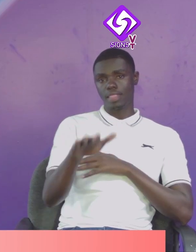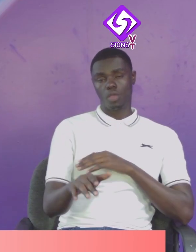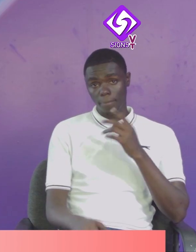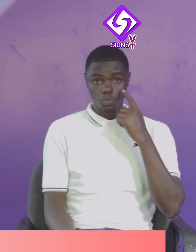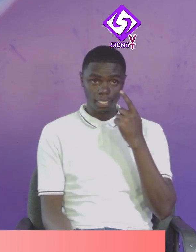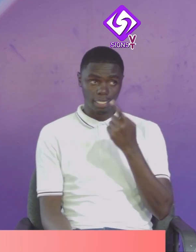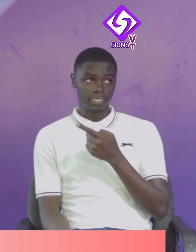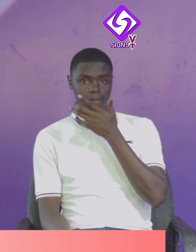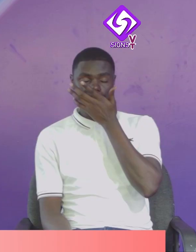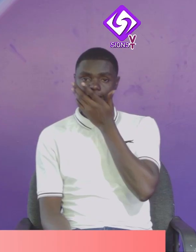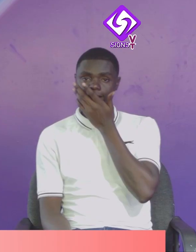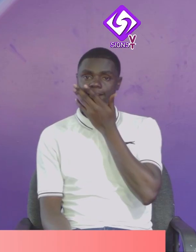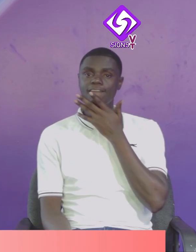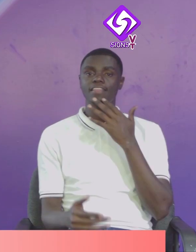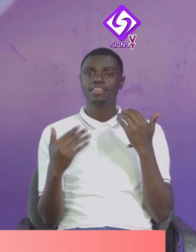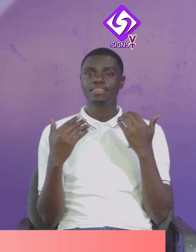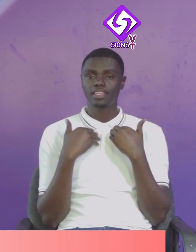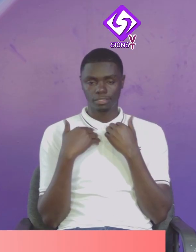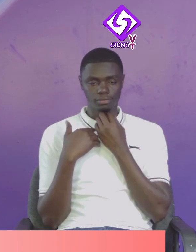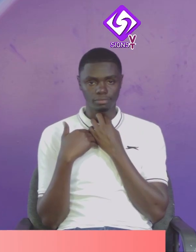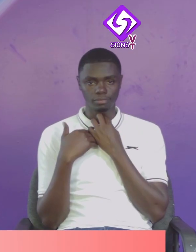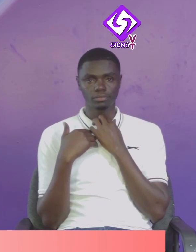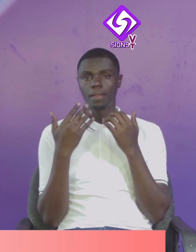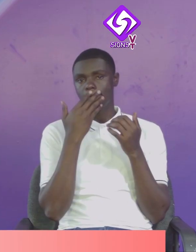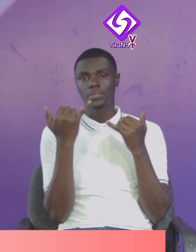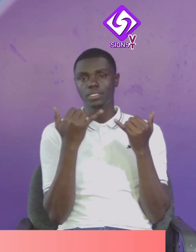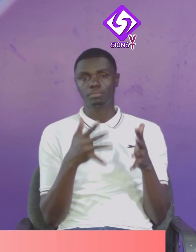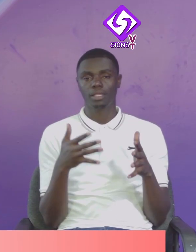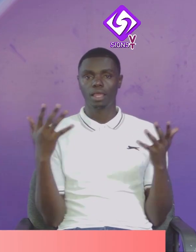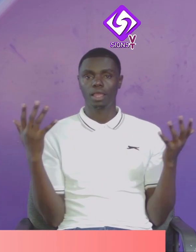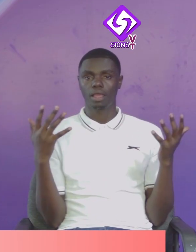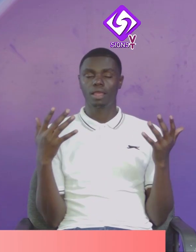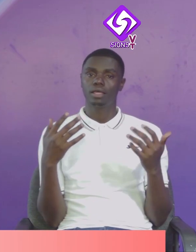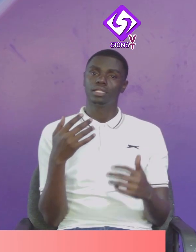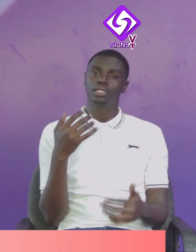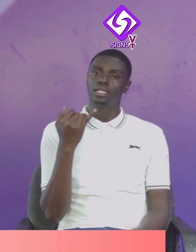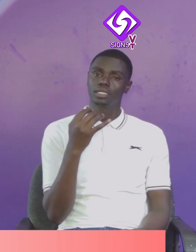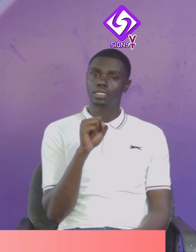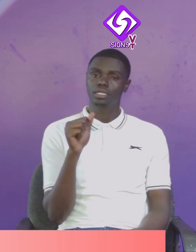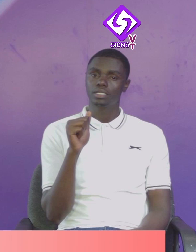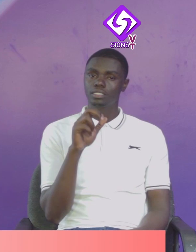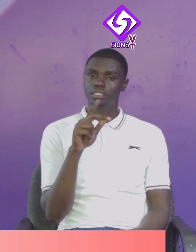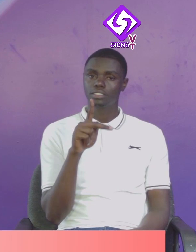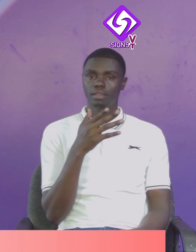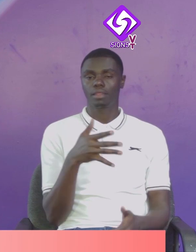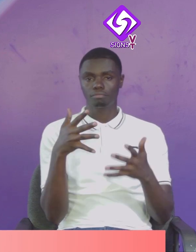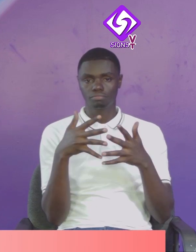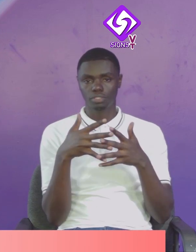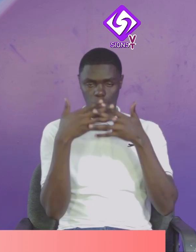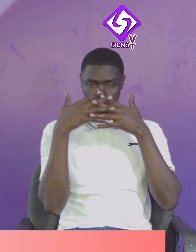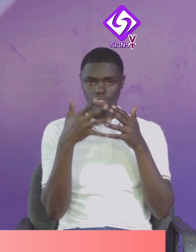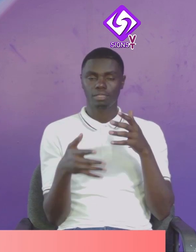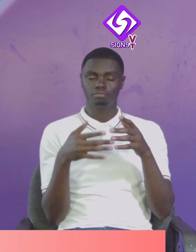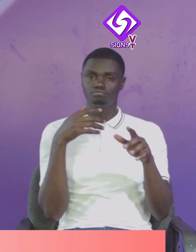Sweden, despite them having the best players in Alexander Isak and Victor Gyökeres, those are in the